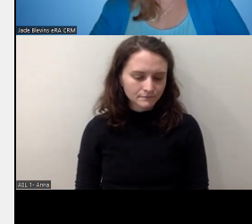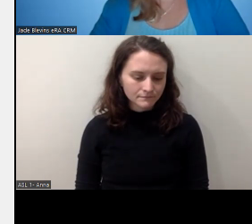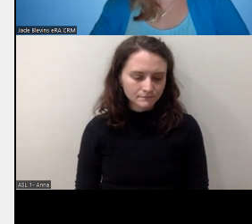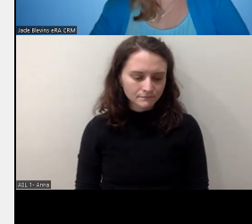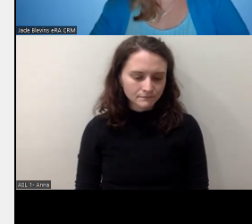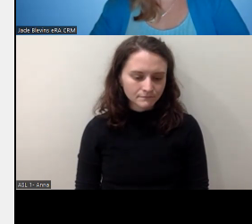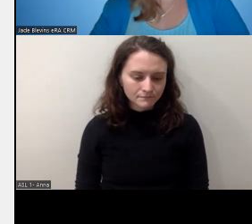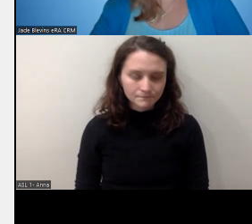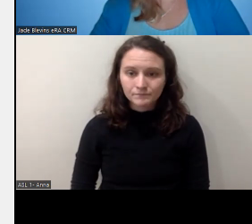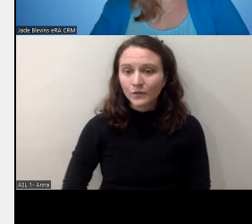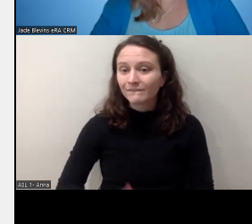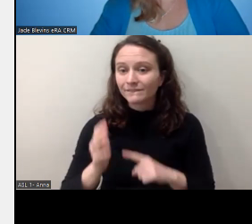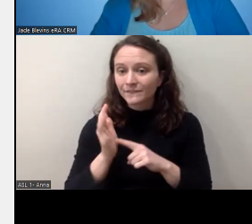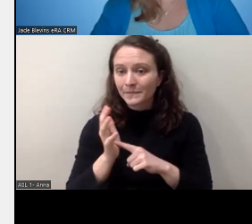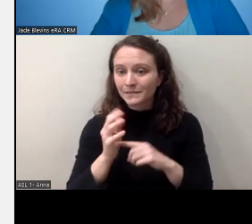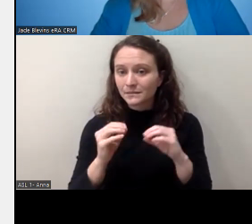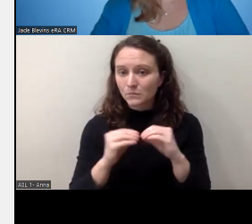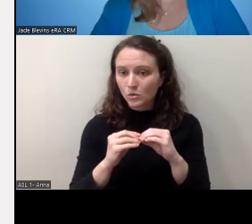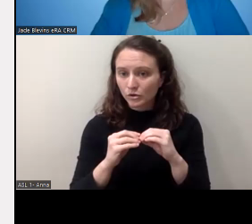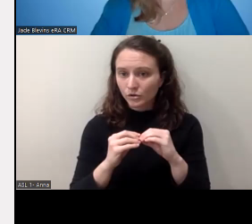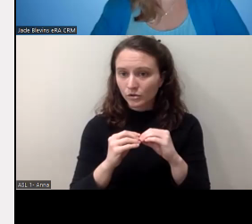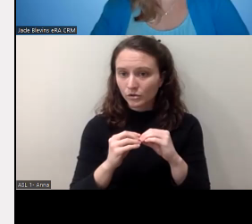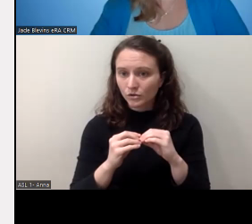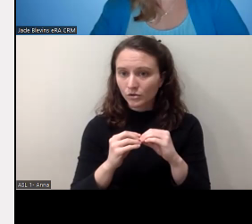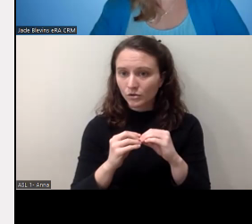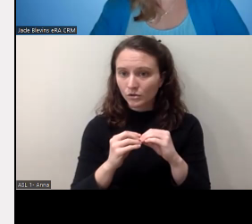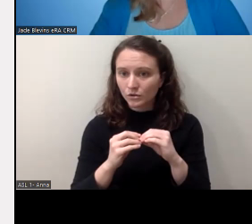Got 5 more minutes. I'm trying to.